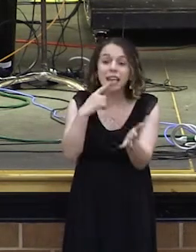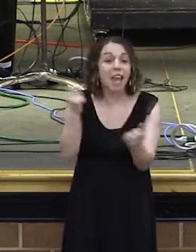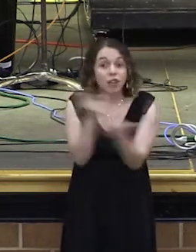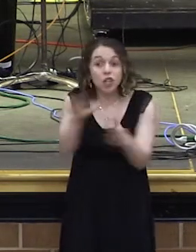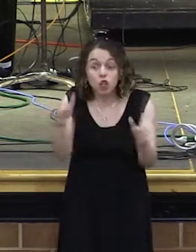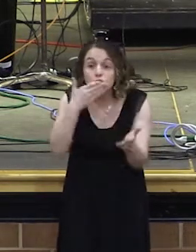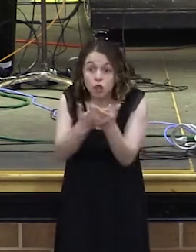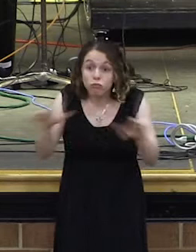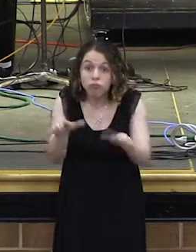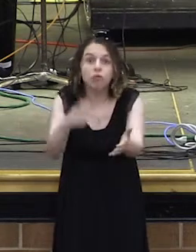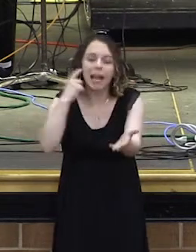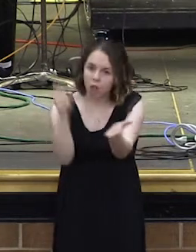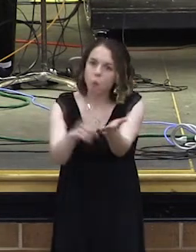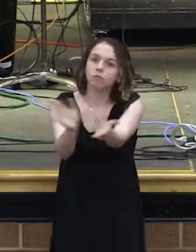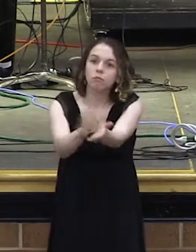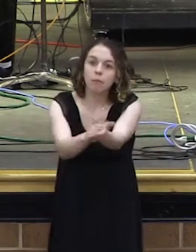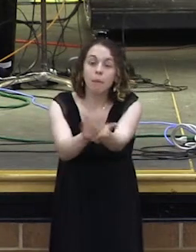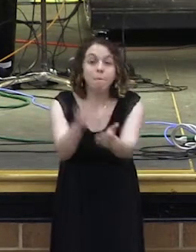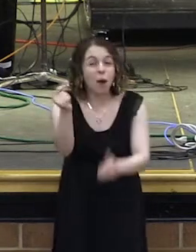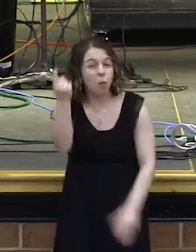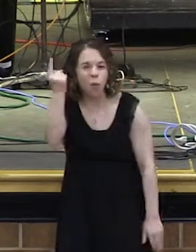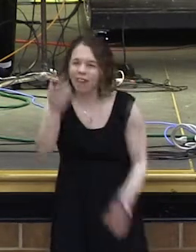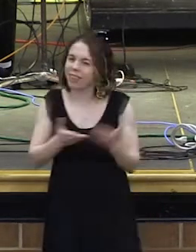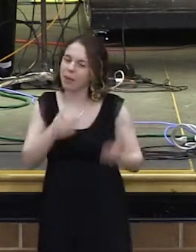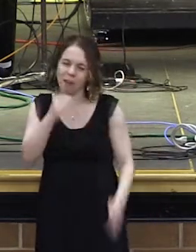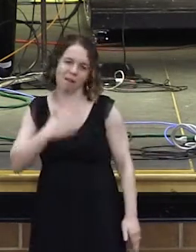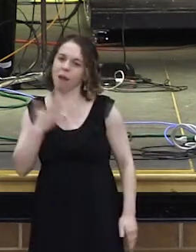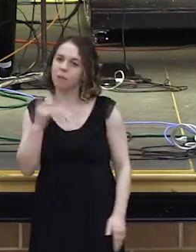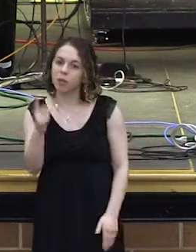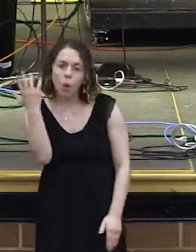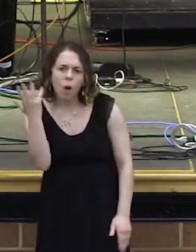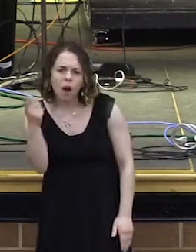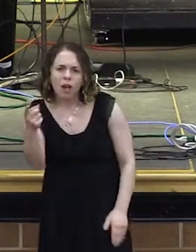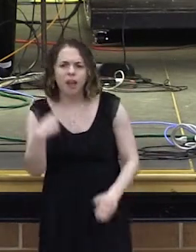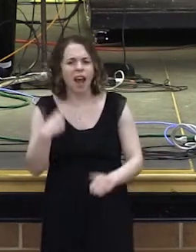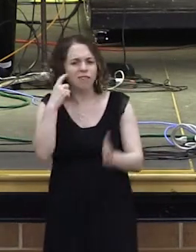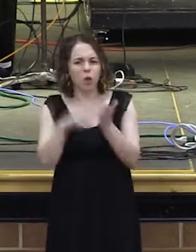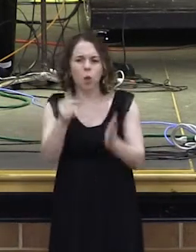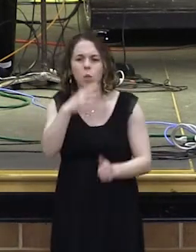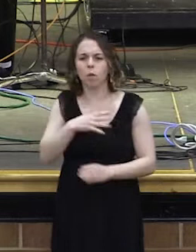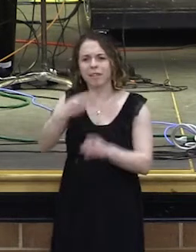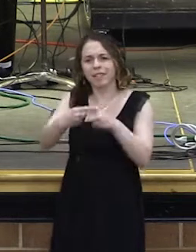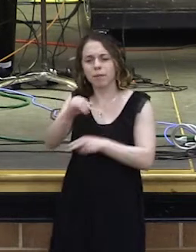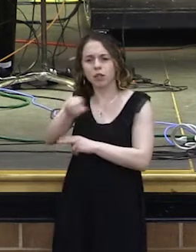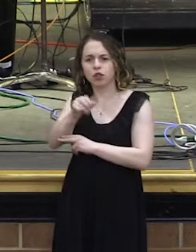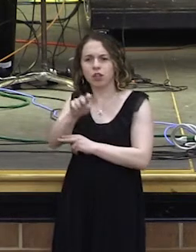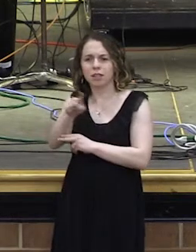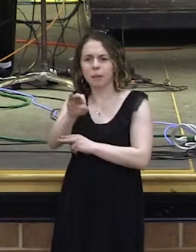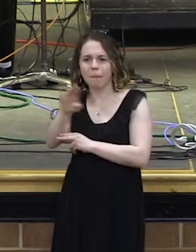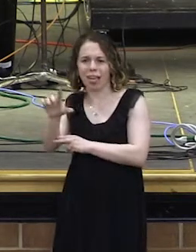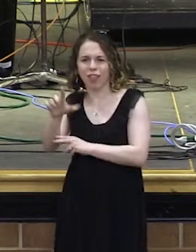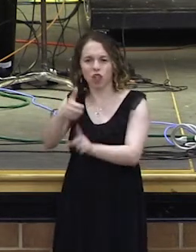woman Jezebel who calls herself a prophetess and she teaches and leads my bonder servants astray so that they